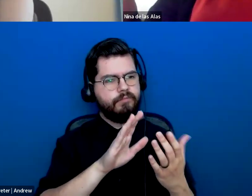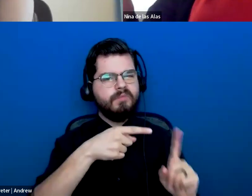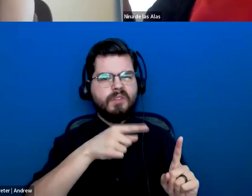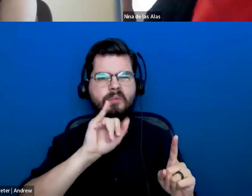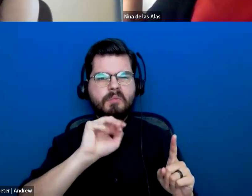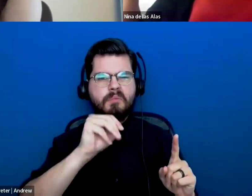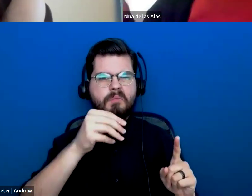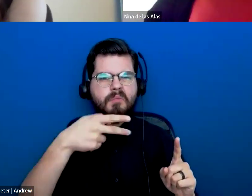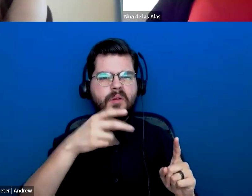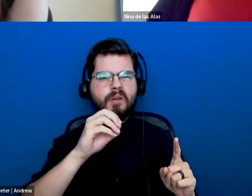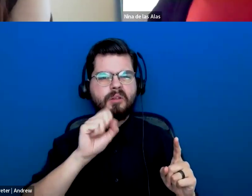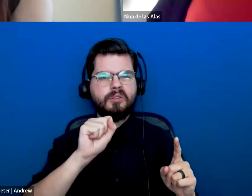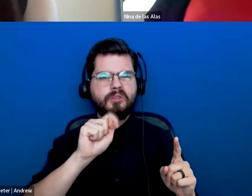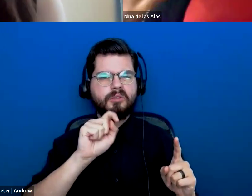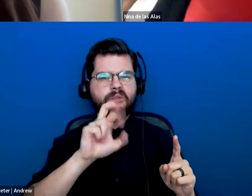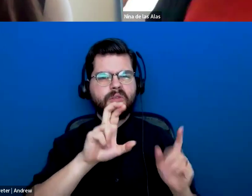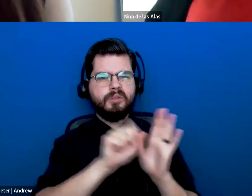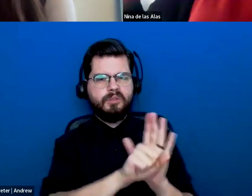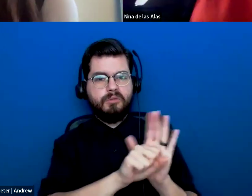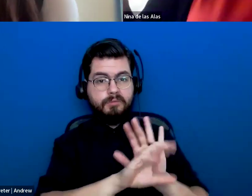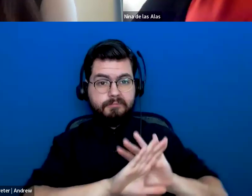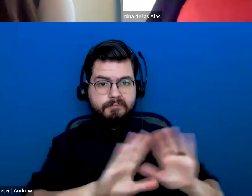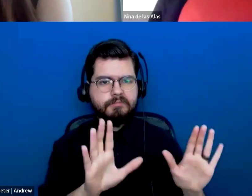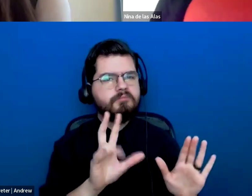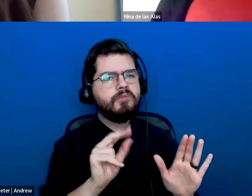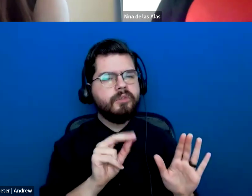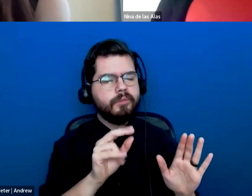do resonate with those who have these feelings